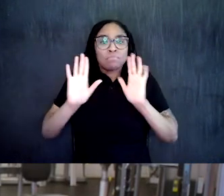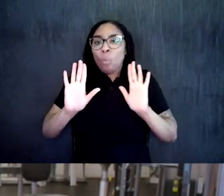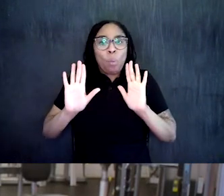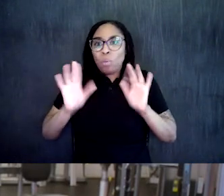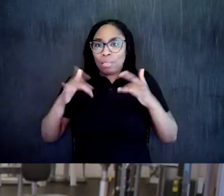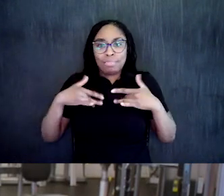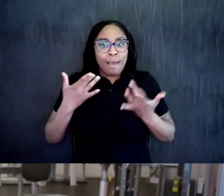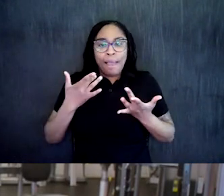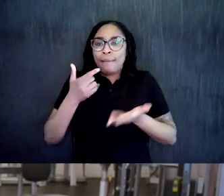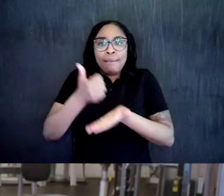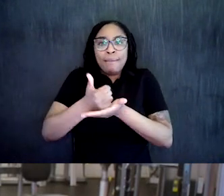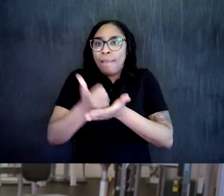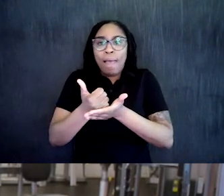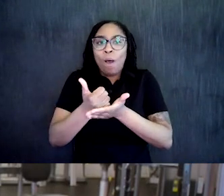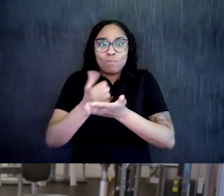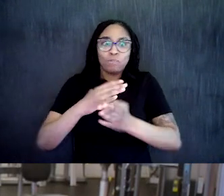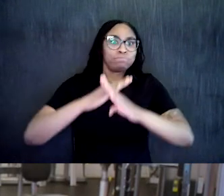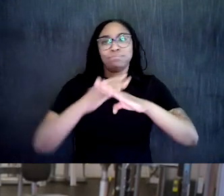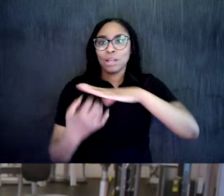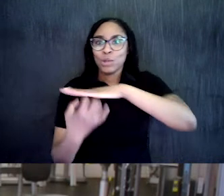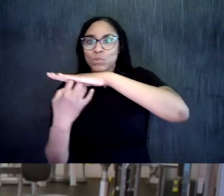Good, give me 1 more.